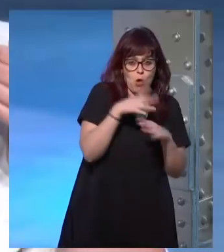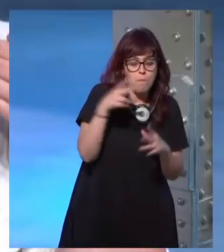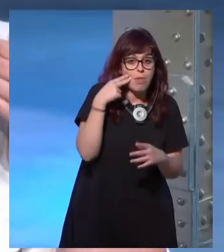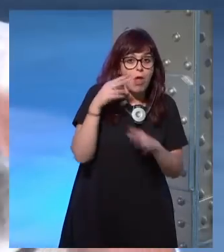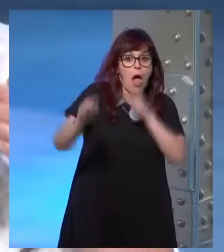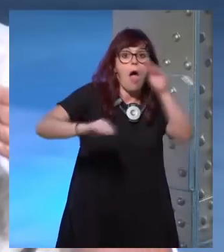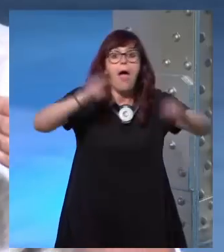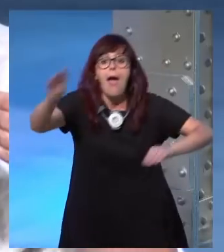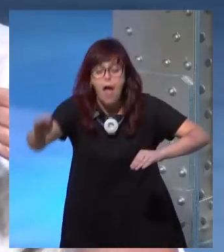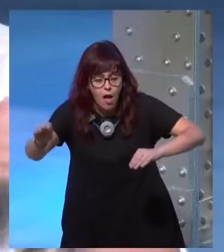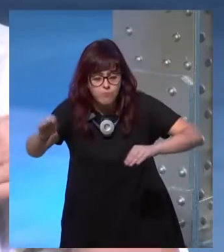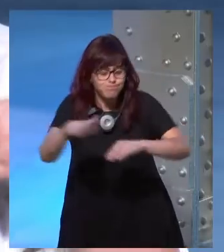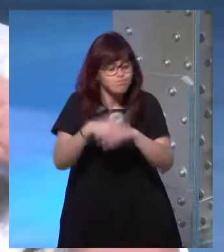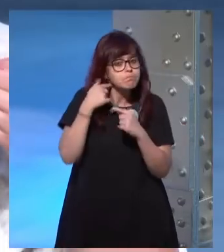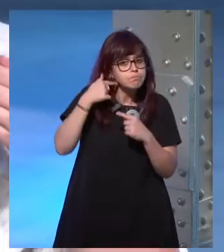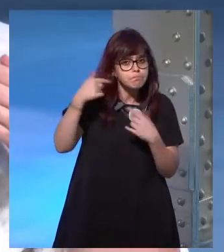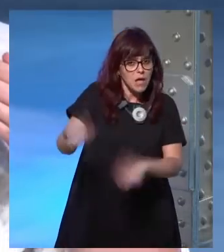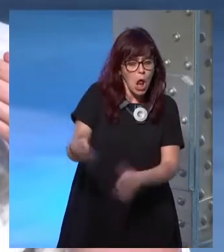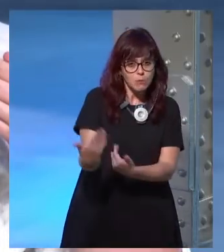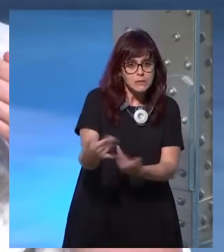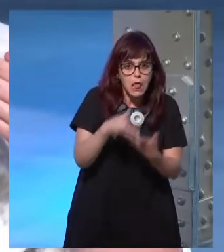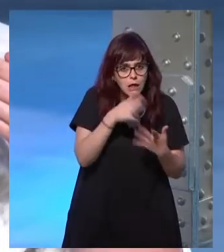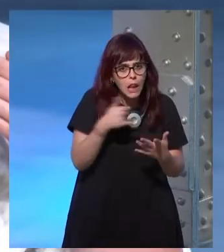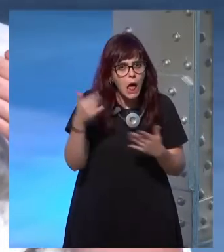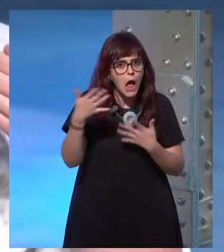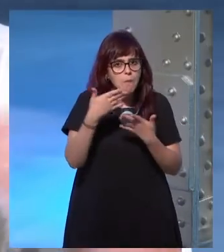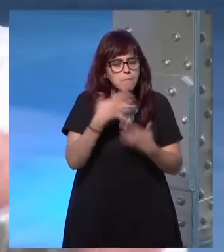until I physically cannot